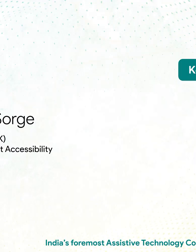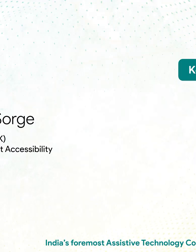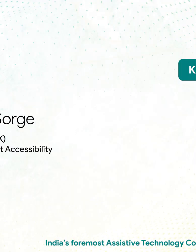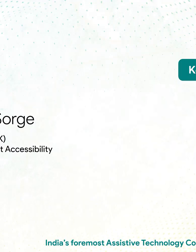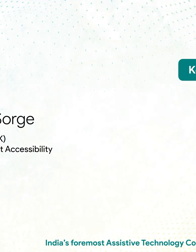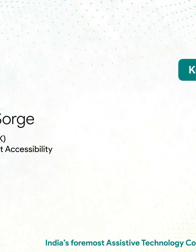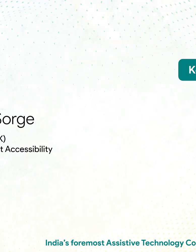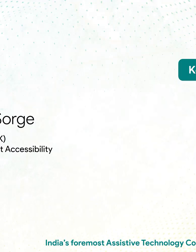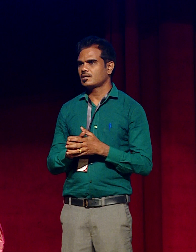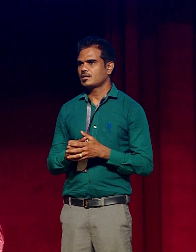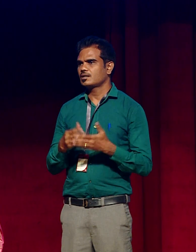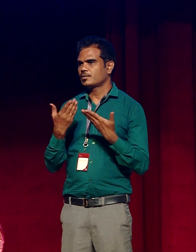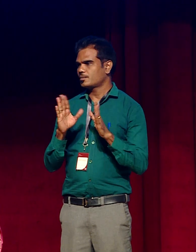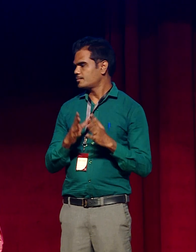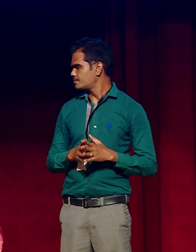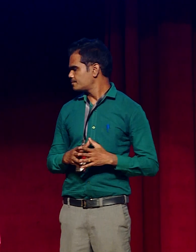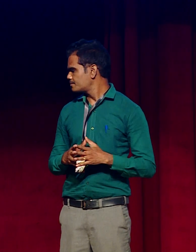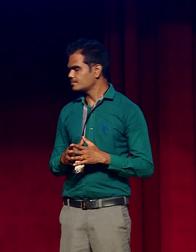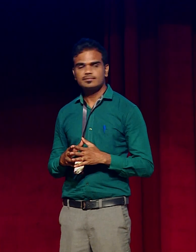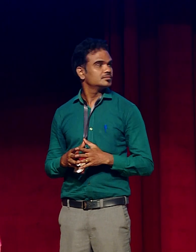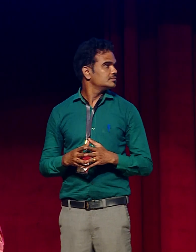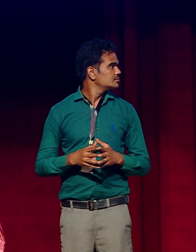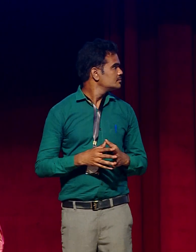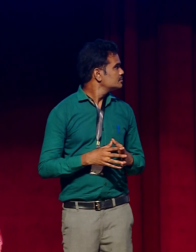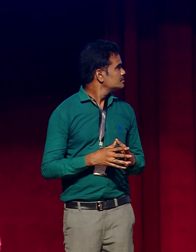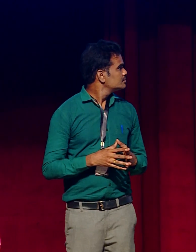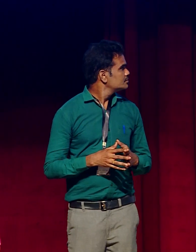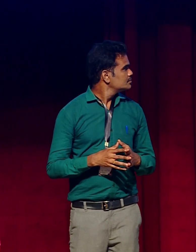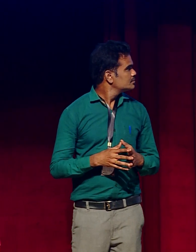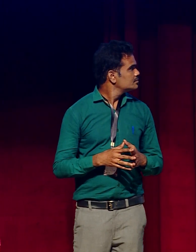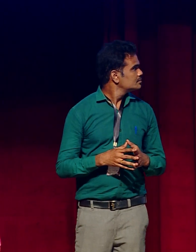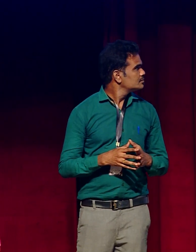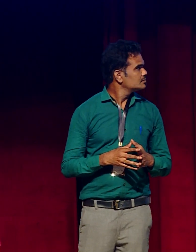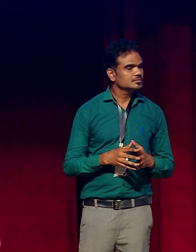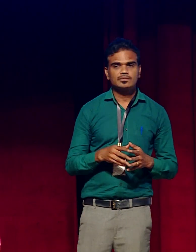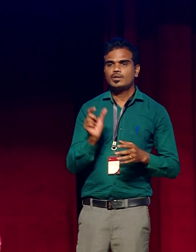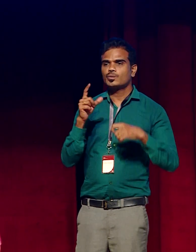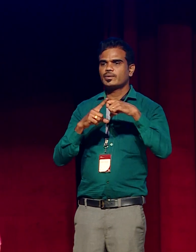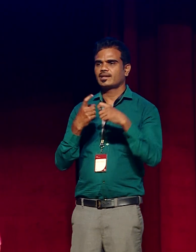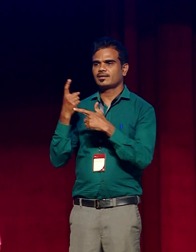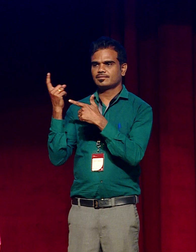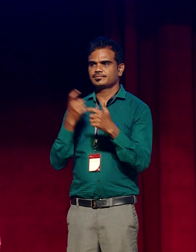Sorge. I hope I got it right, from the University of Birmingham, UK.